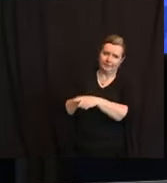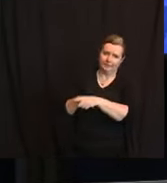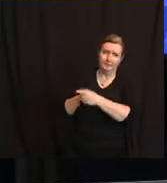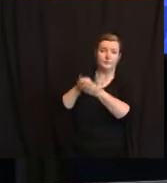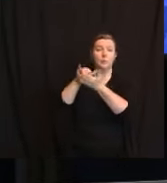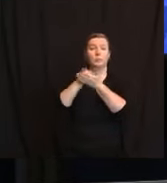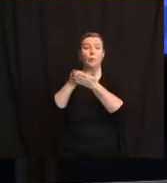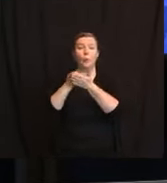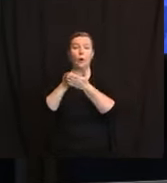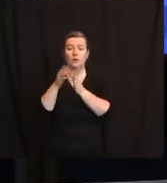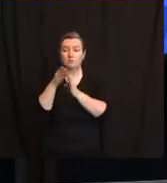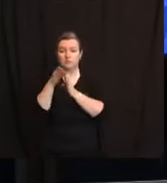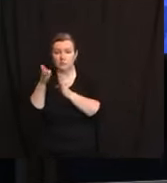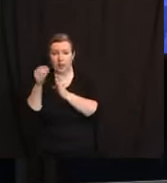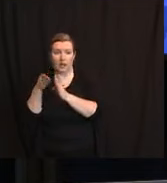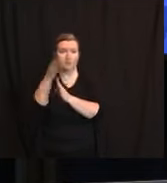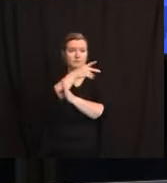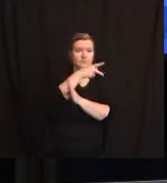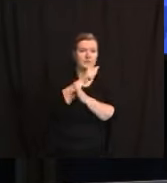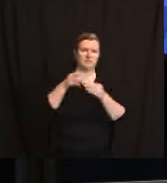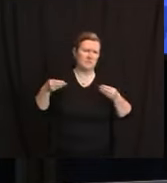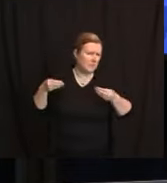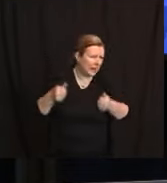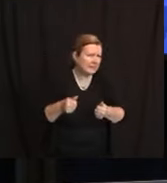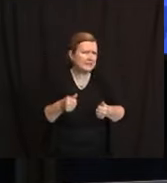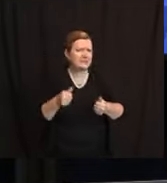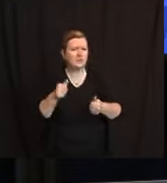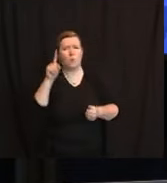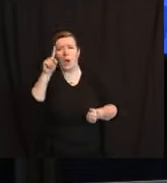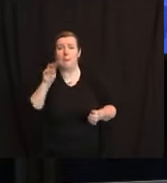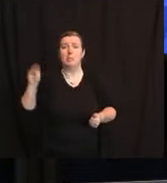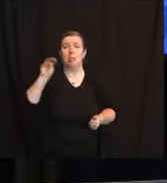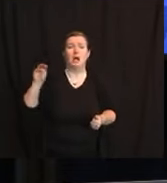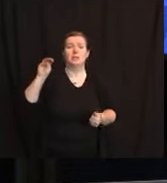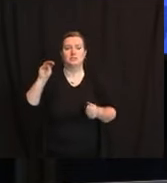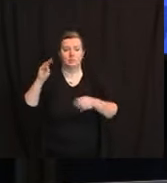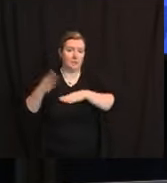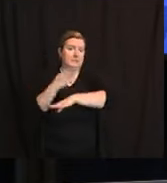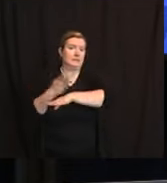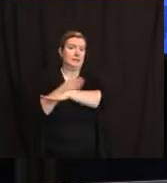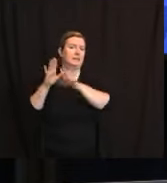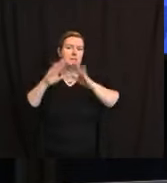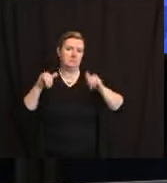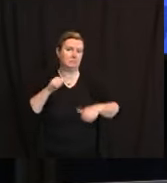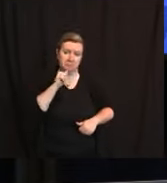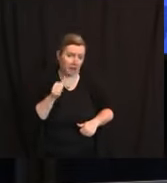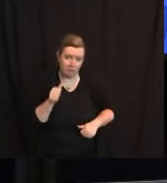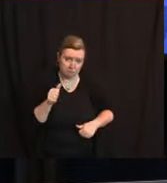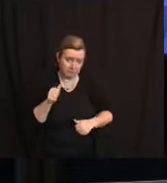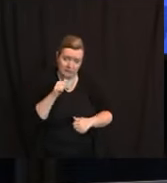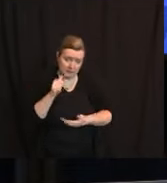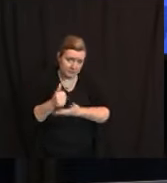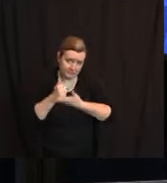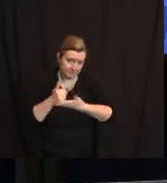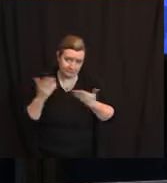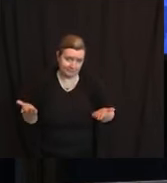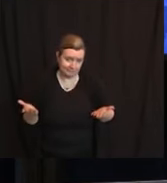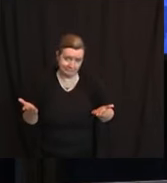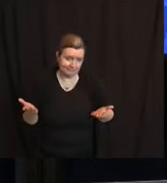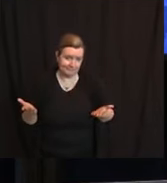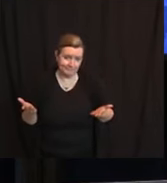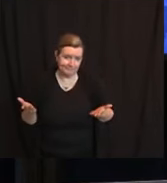millions of dollars to fix their system to no avail, quite frankly. And while, and by the way, just so you know, we're on these conference calls.